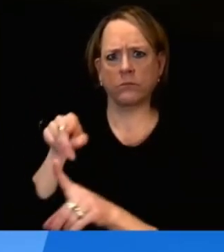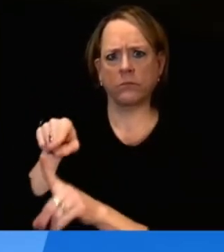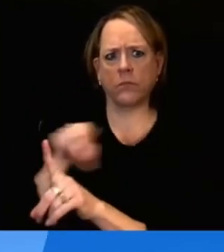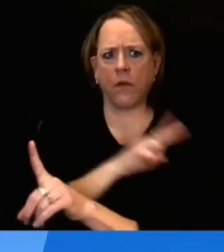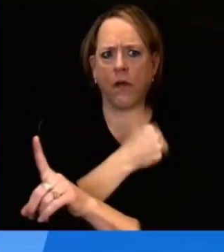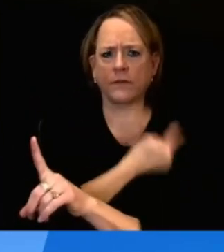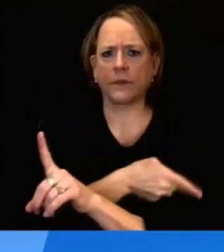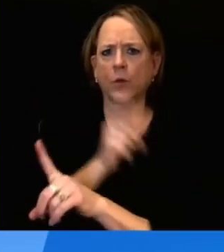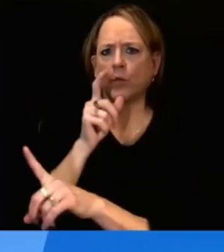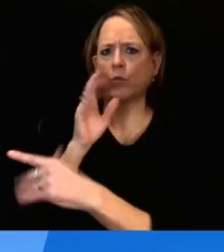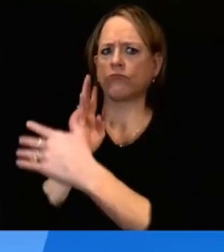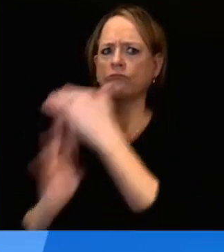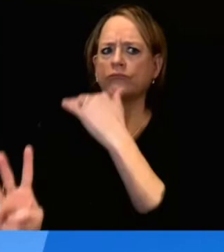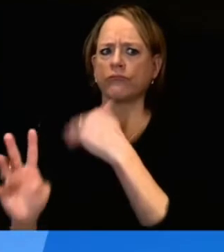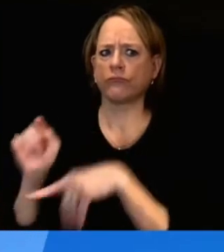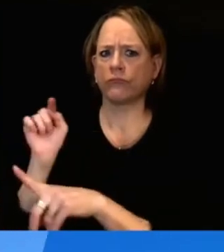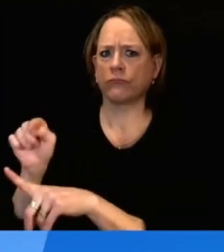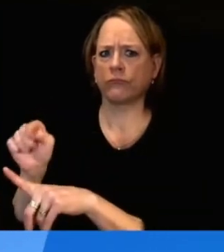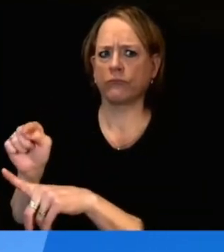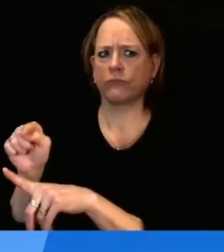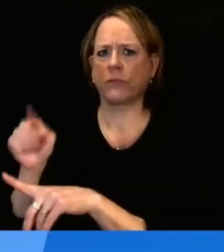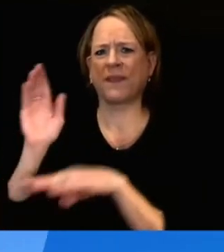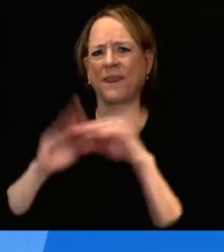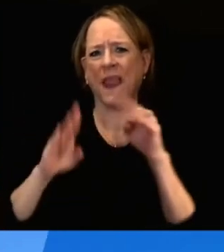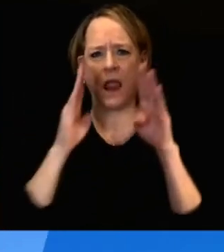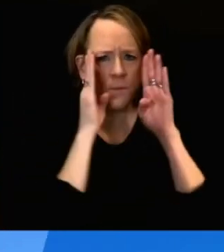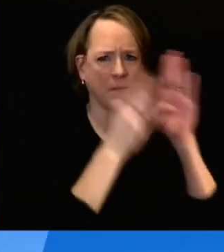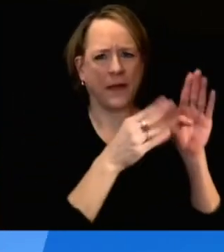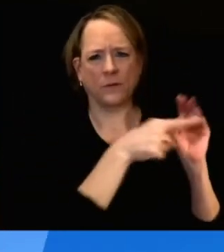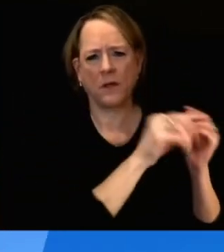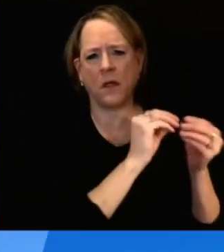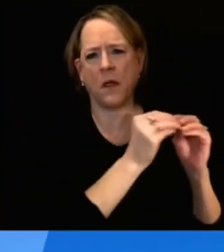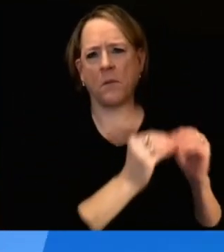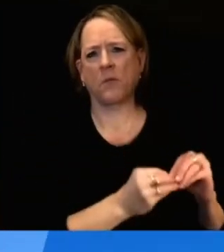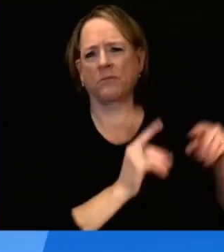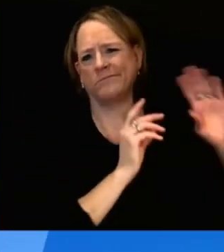of people that end up in the hospital rather than counting cases